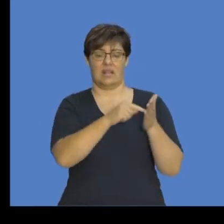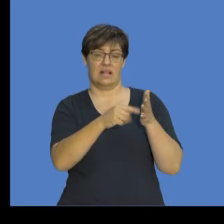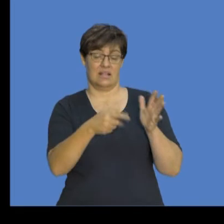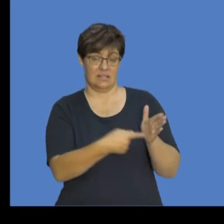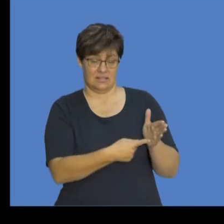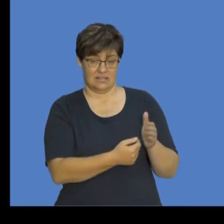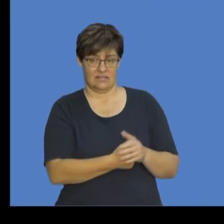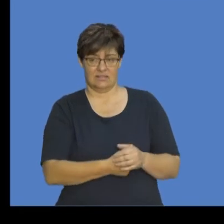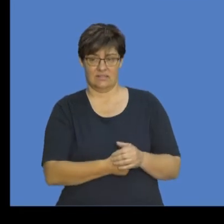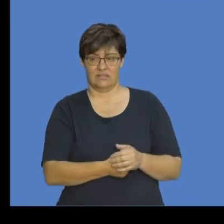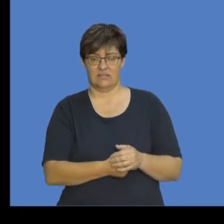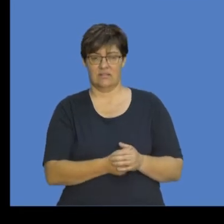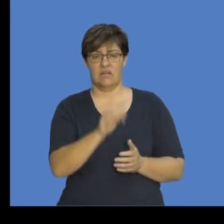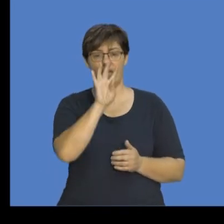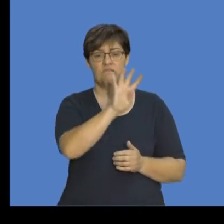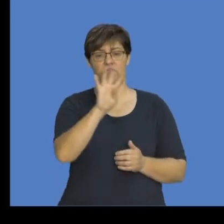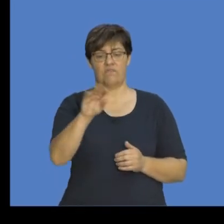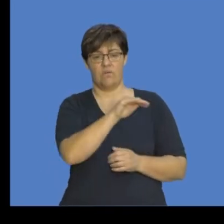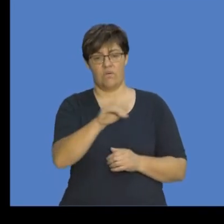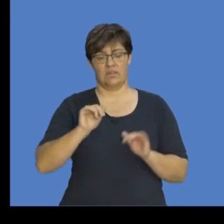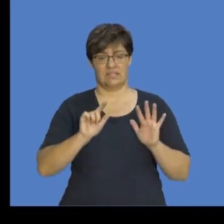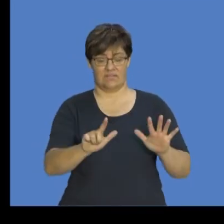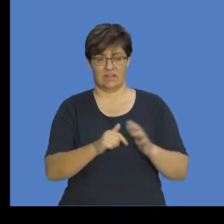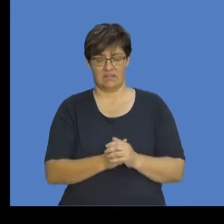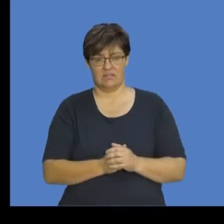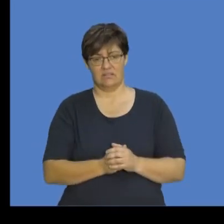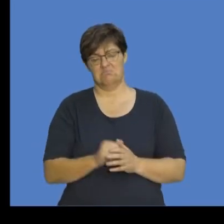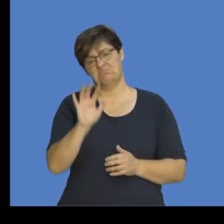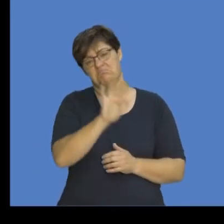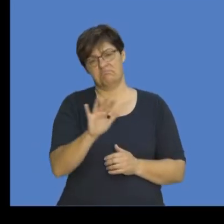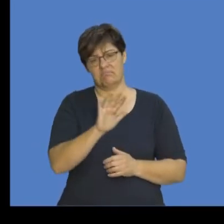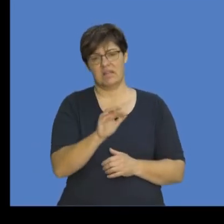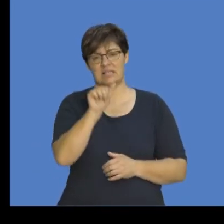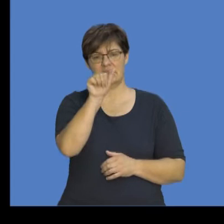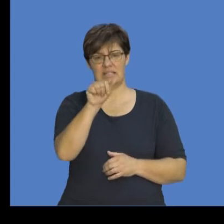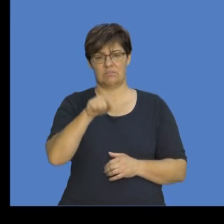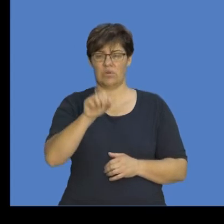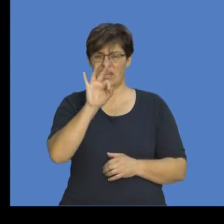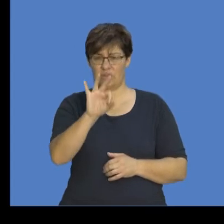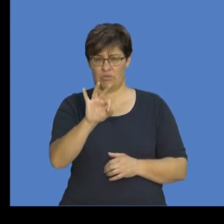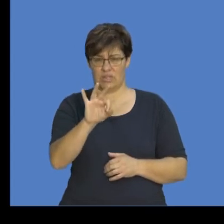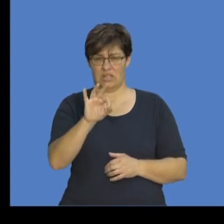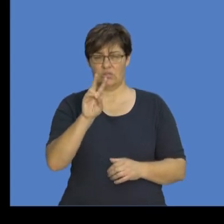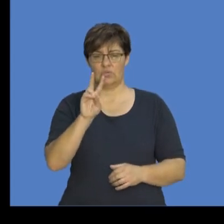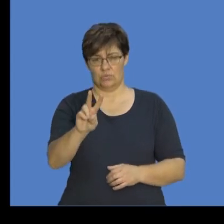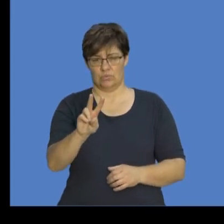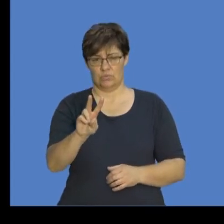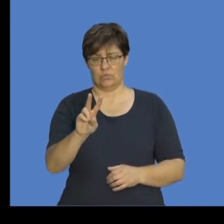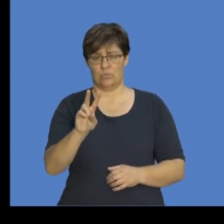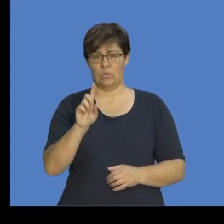calculator, which is 44 over 7, which is about 6.3